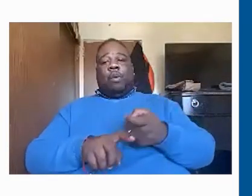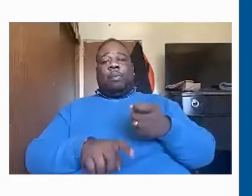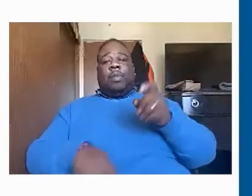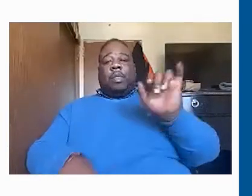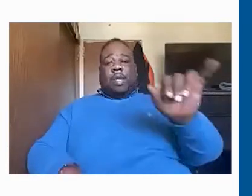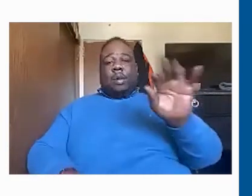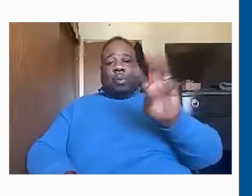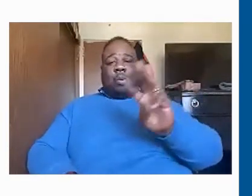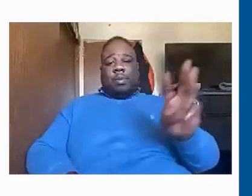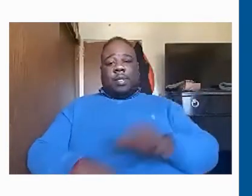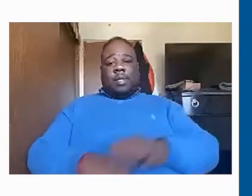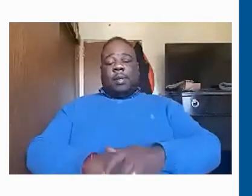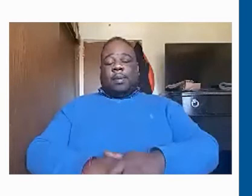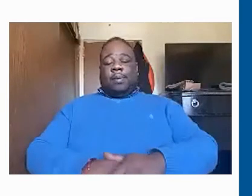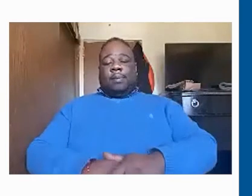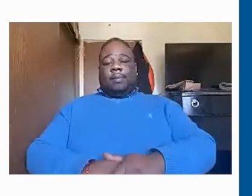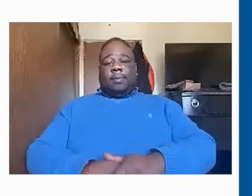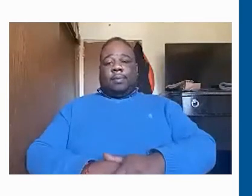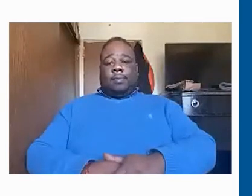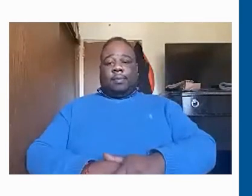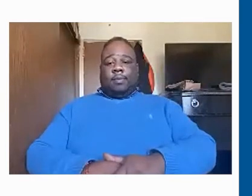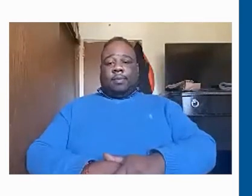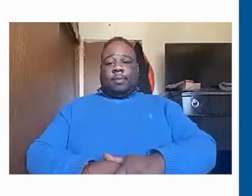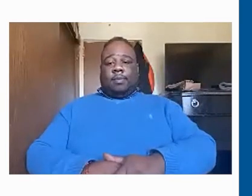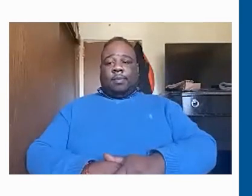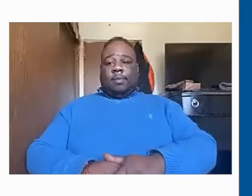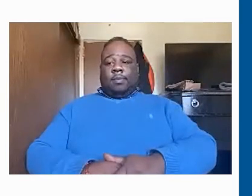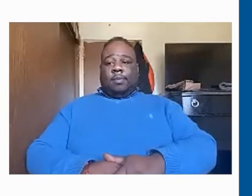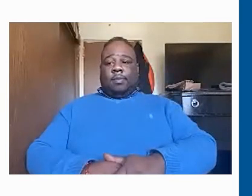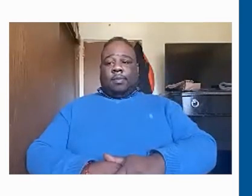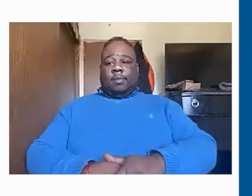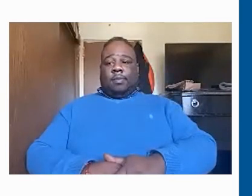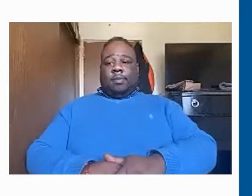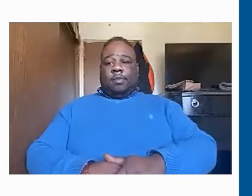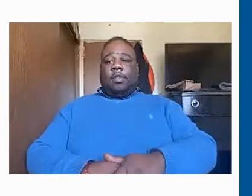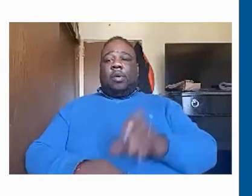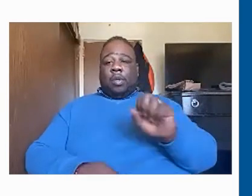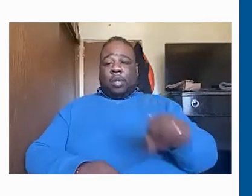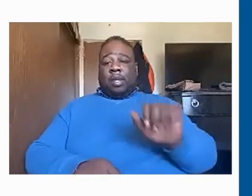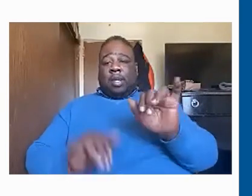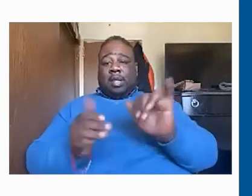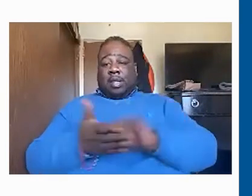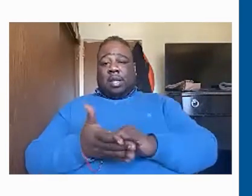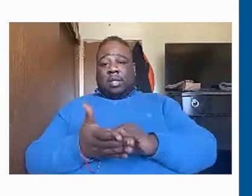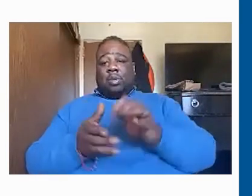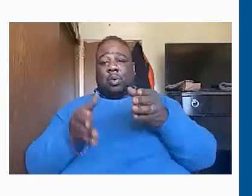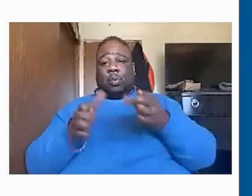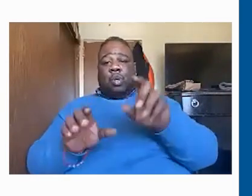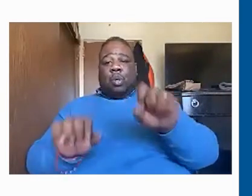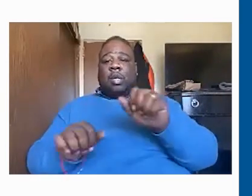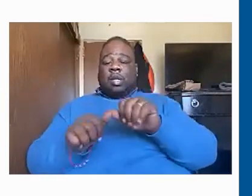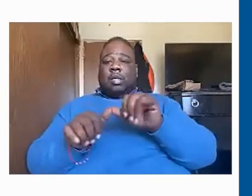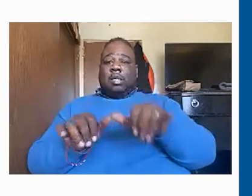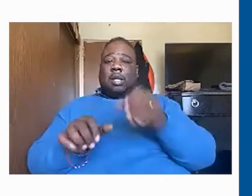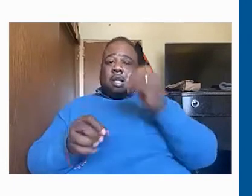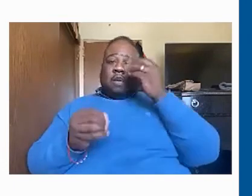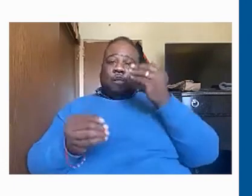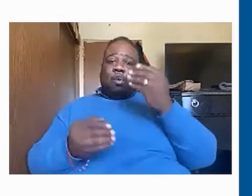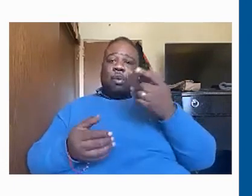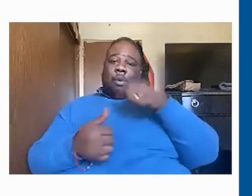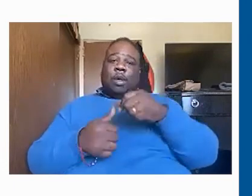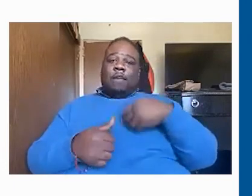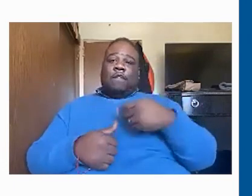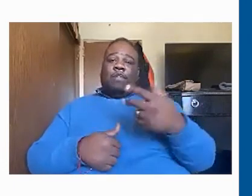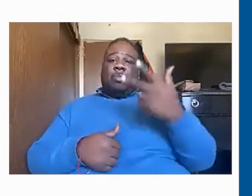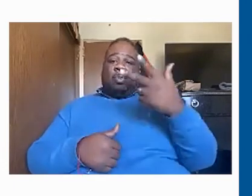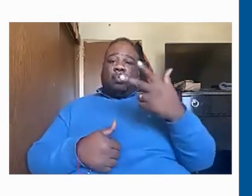So that's, those are ways that you can stay informed. Specifically, again, the 3 sections, again, making a plan, gathering supplies,